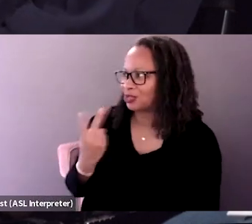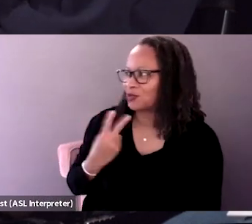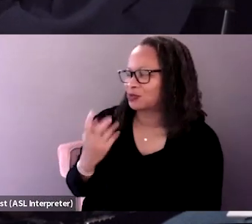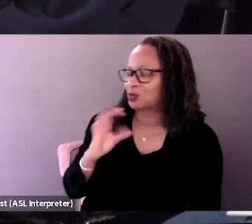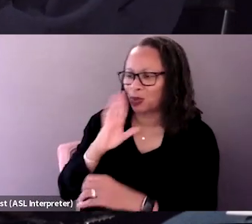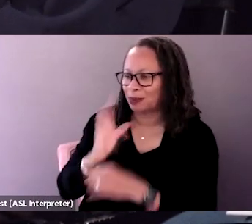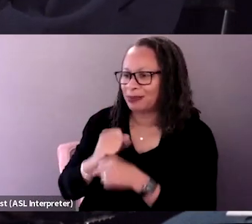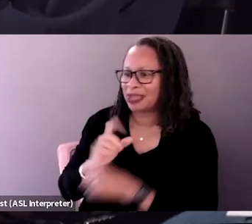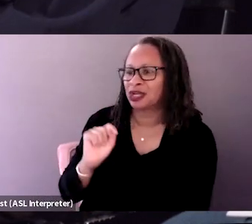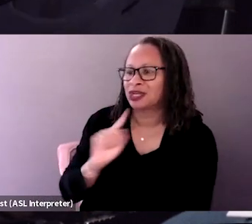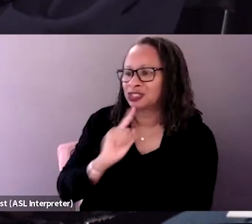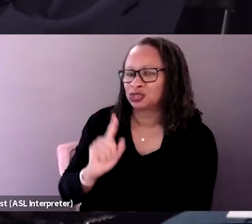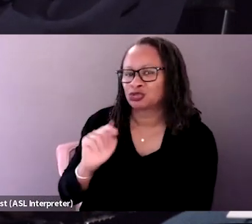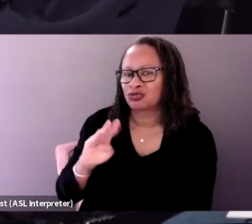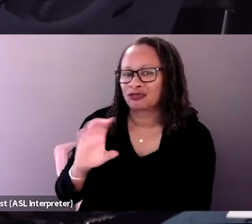count me out on that.